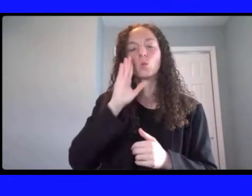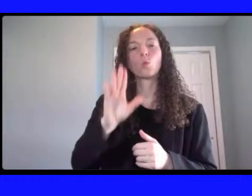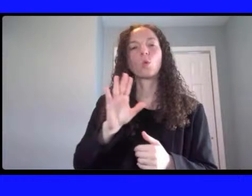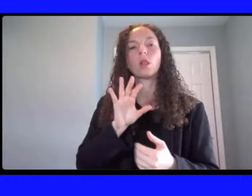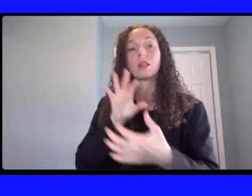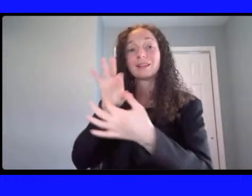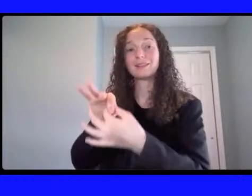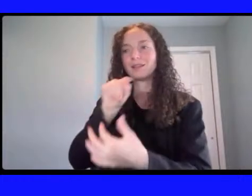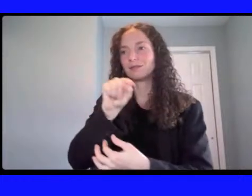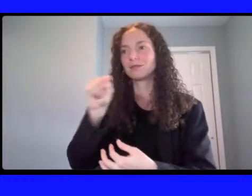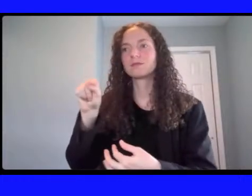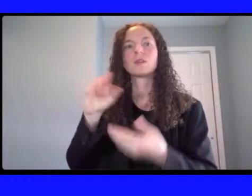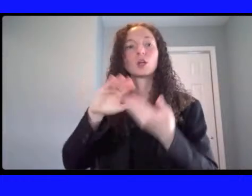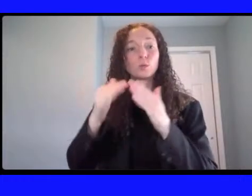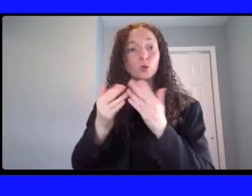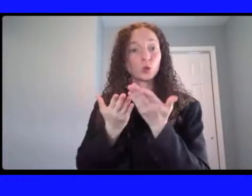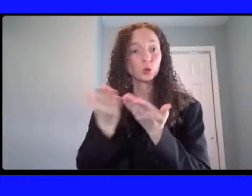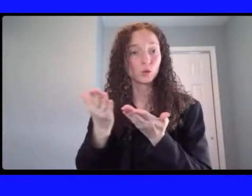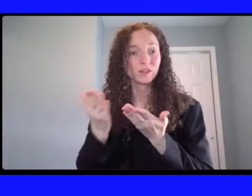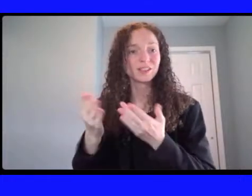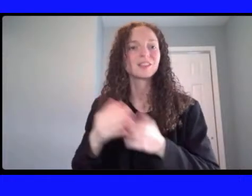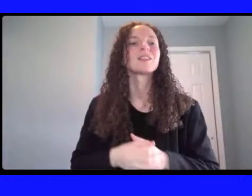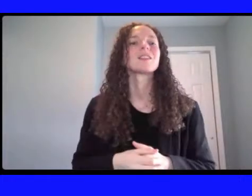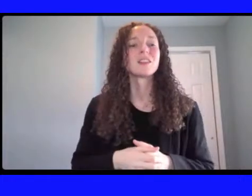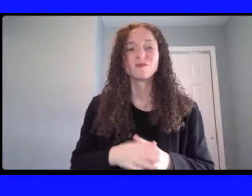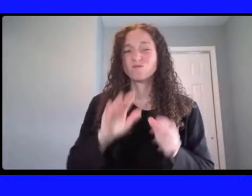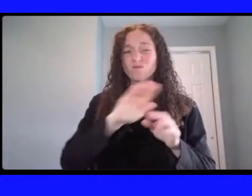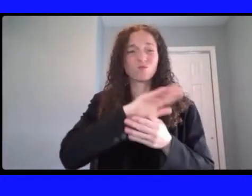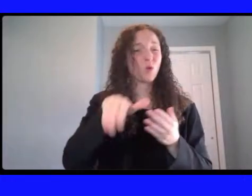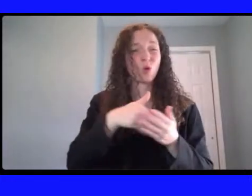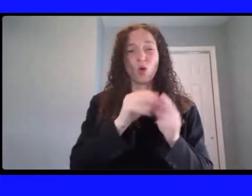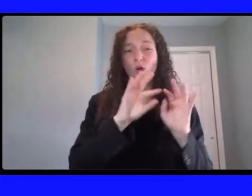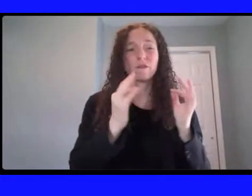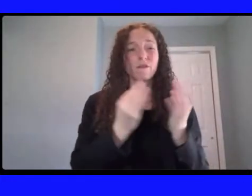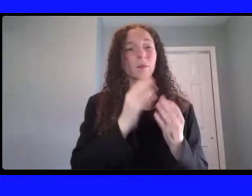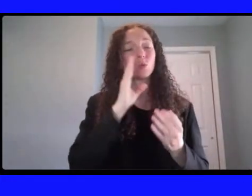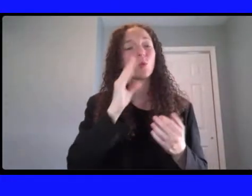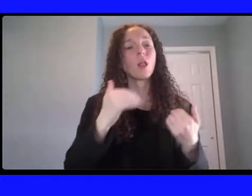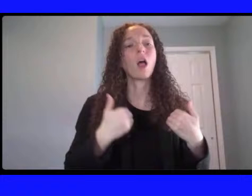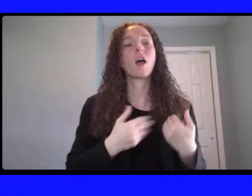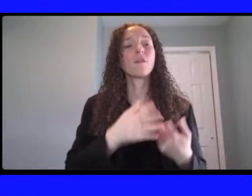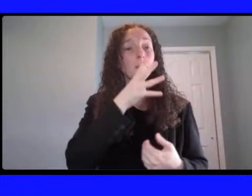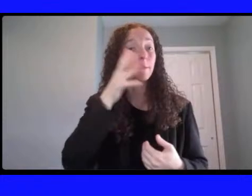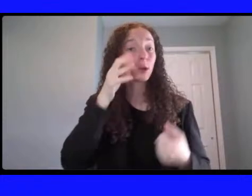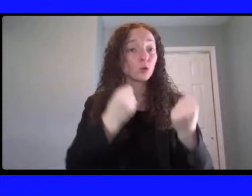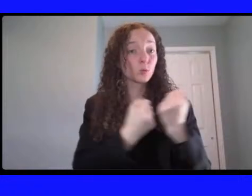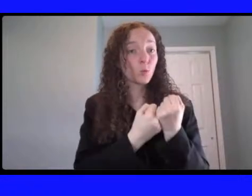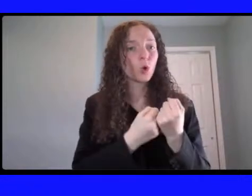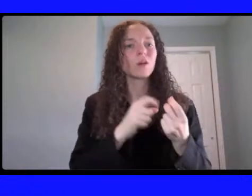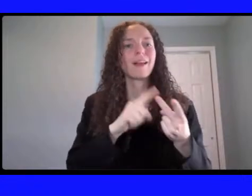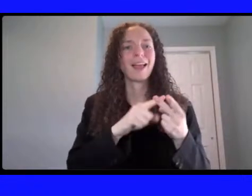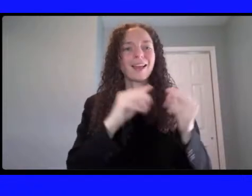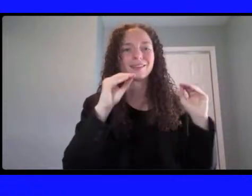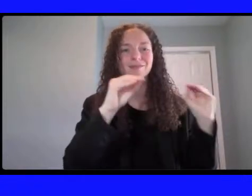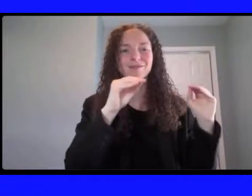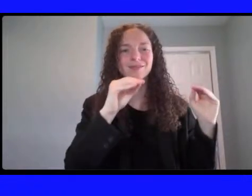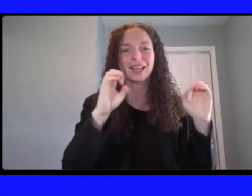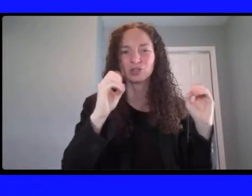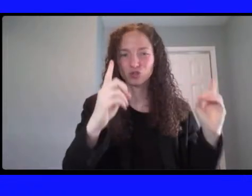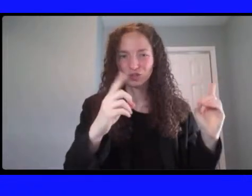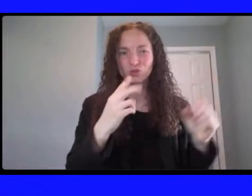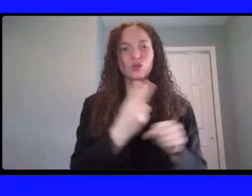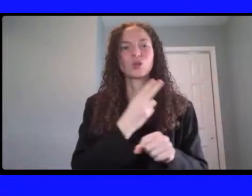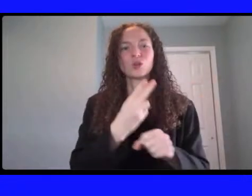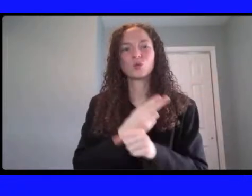health and dyadic mental health between the mother and child. It's almost impossible to get people to services, partly because the services have